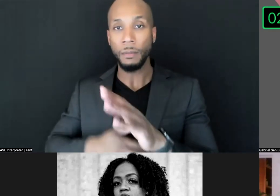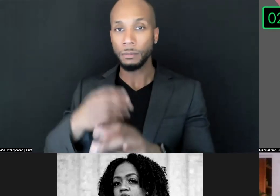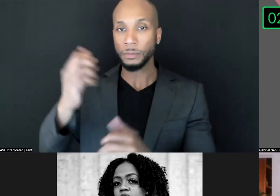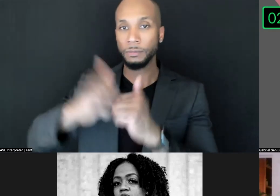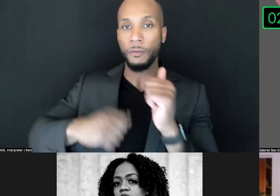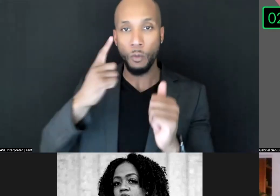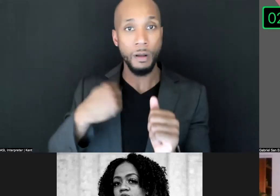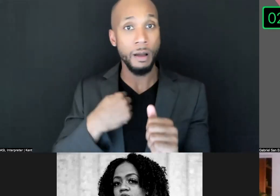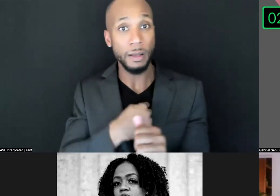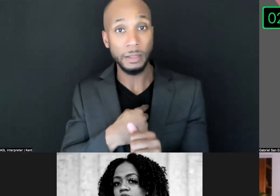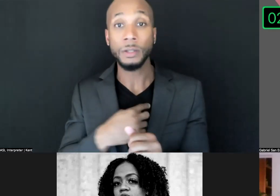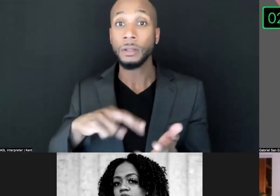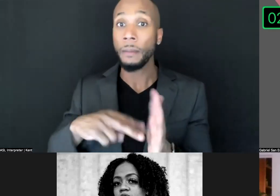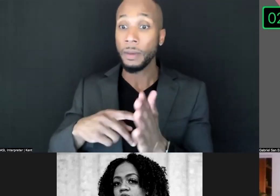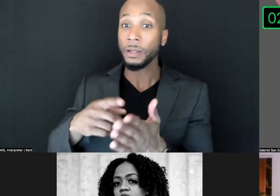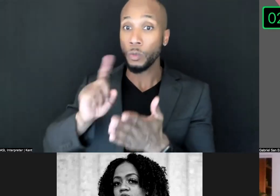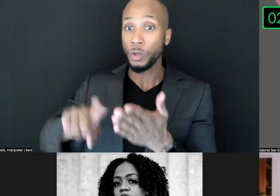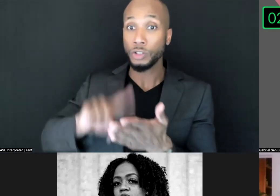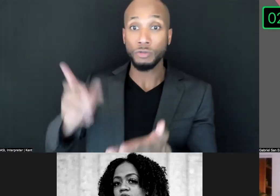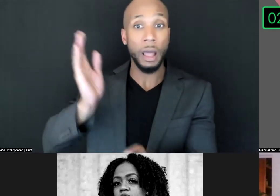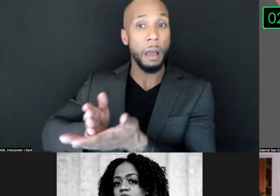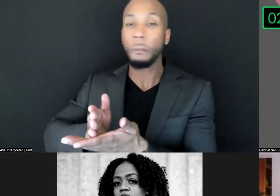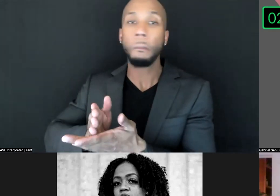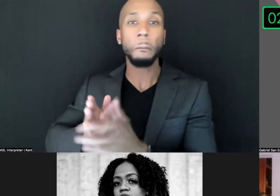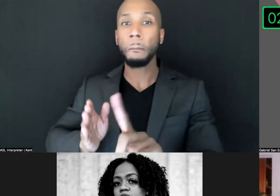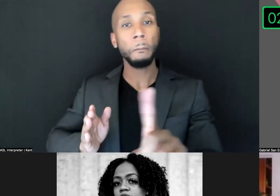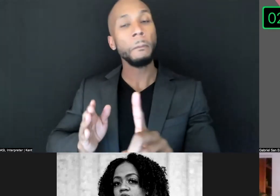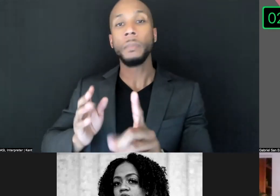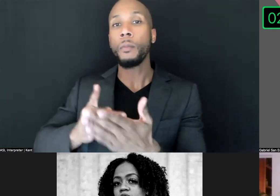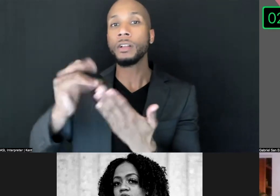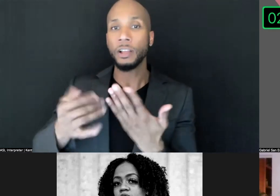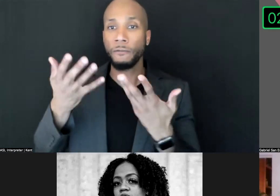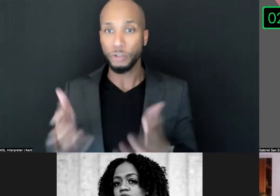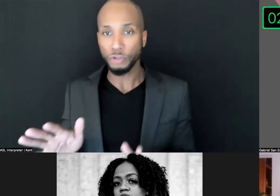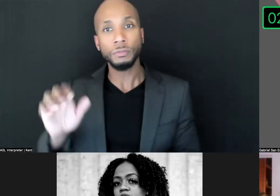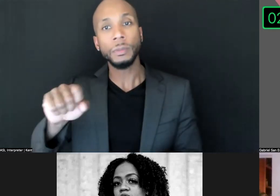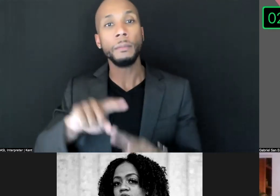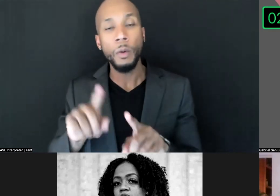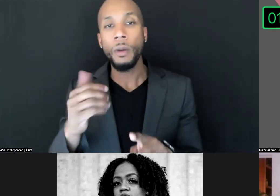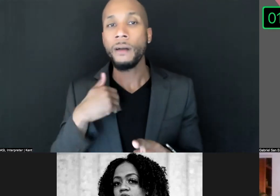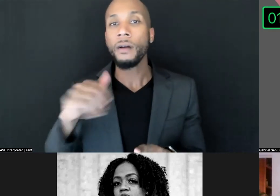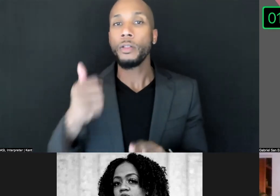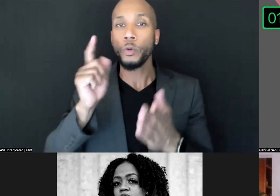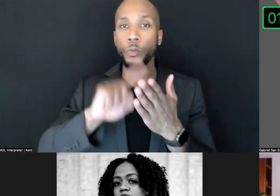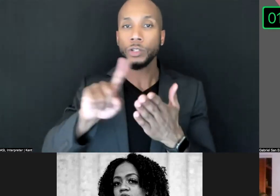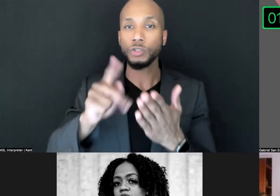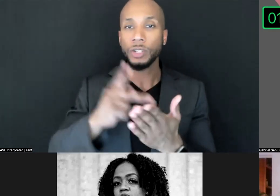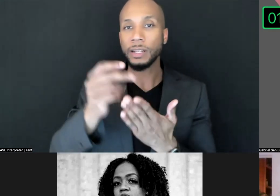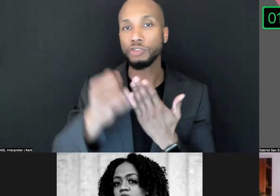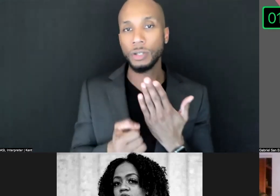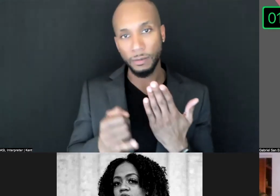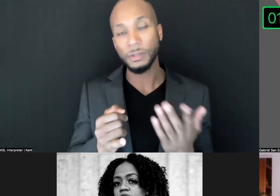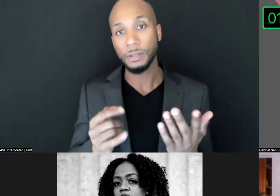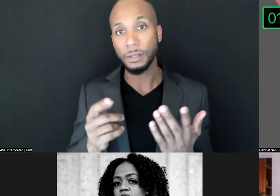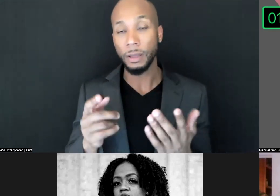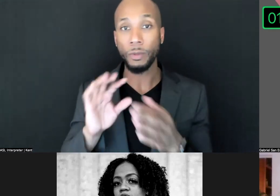entirely. That project is done that we did, but there are other research initiatives that have to